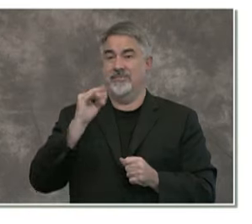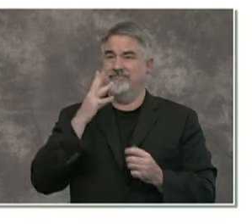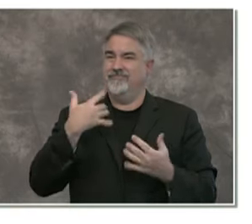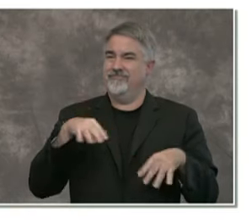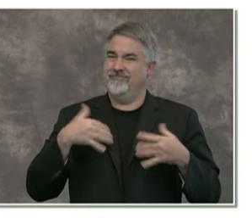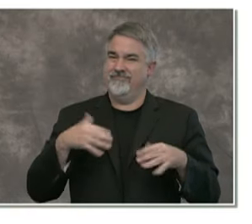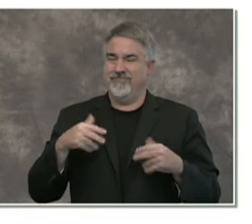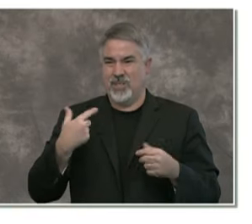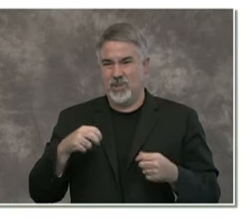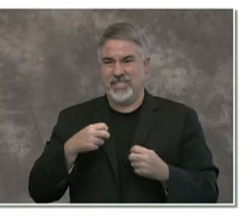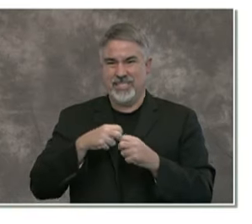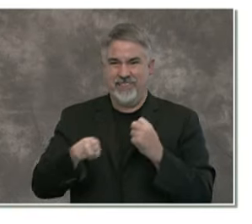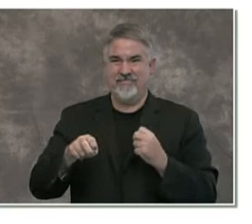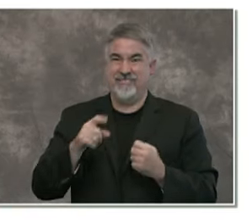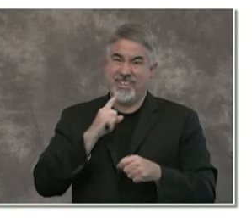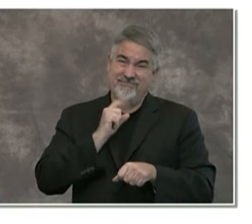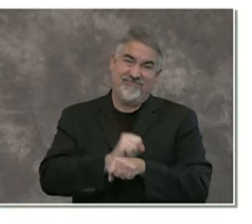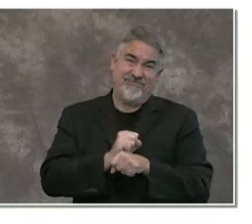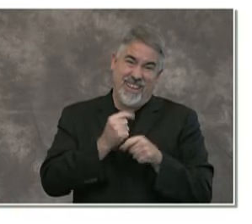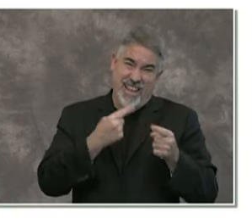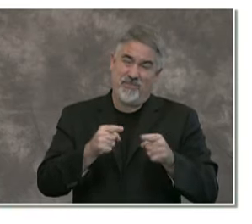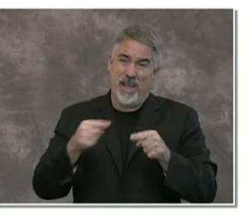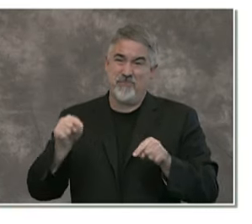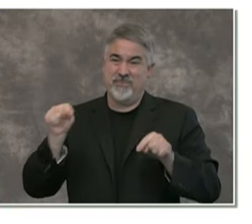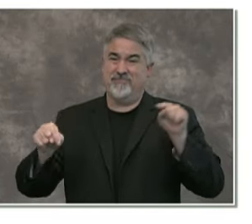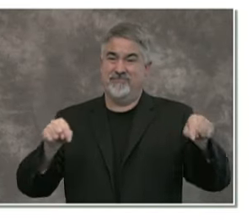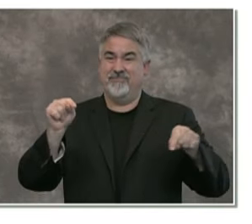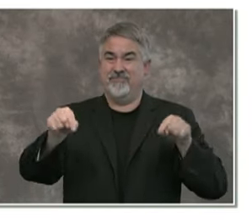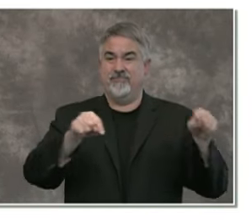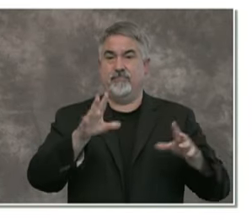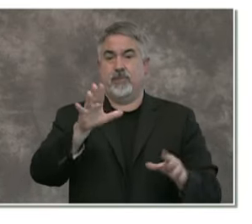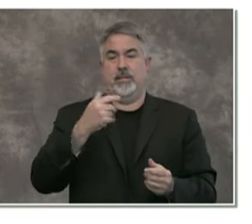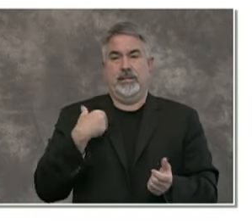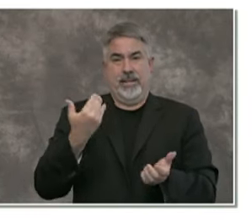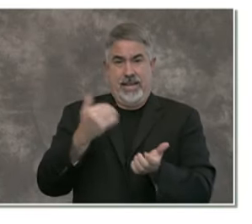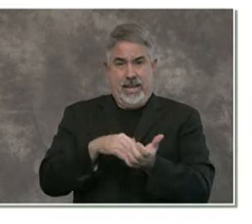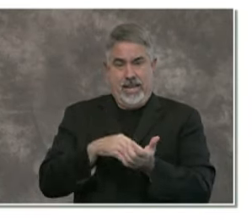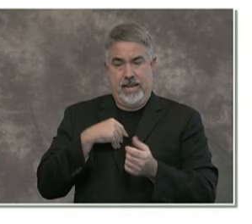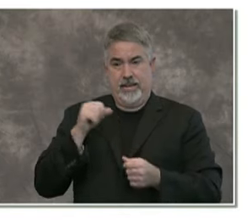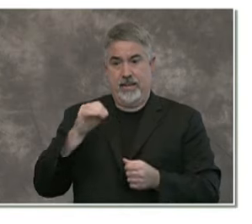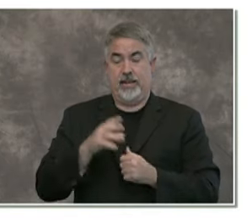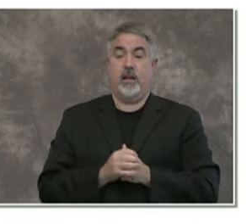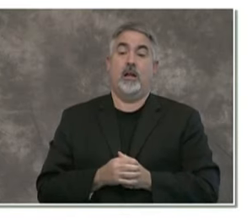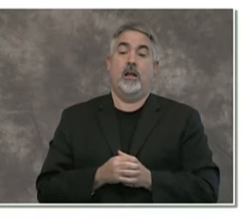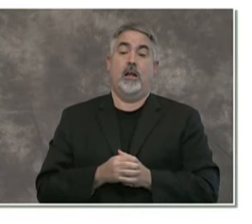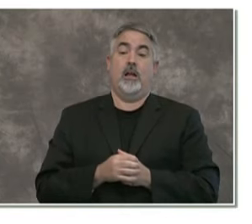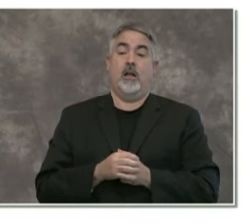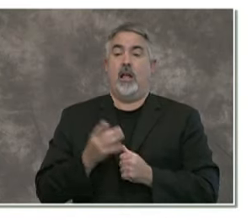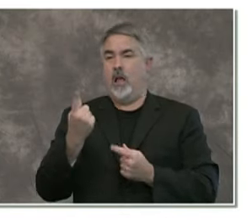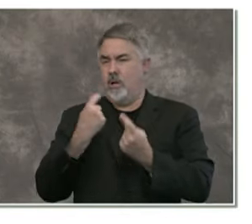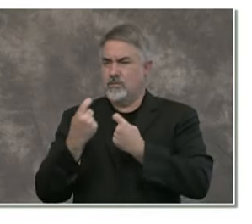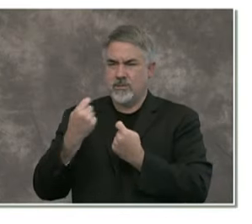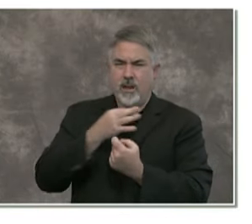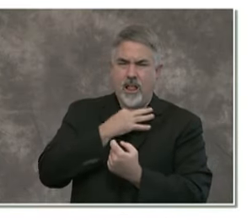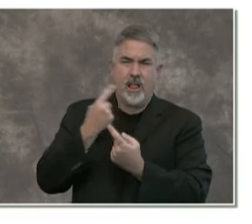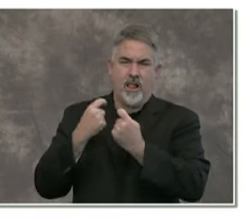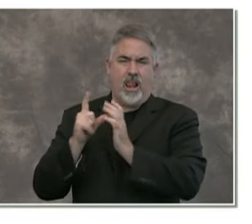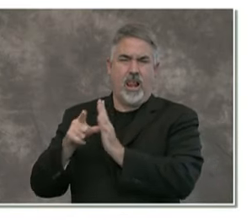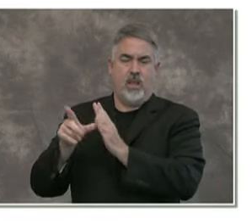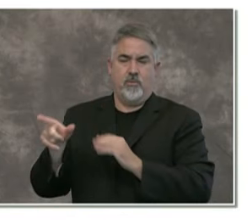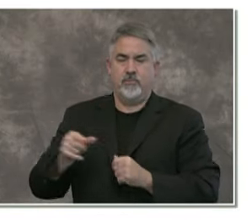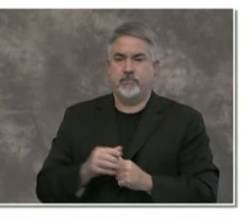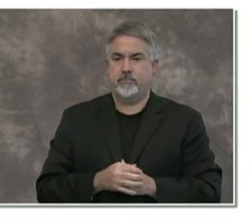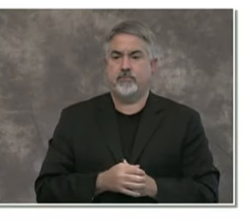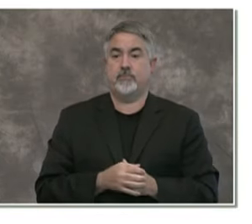of the situation we face. But I want to reiterate a couple key points in response to a number of questions that have popped up. First, the geographical breakdown